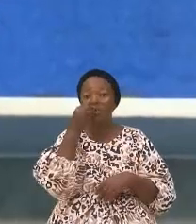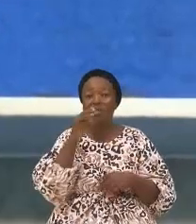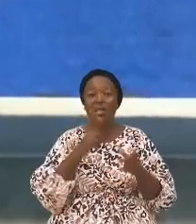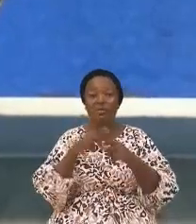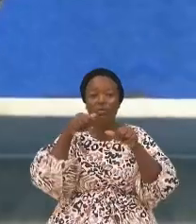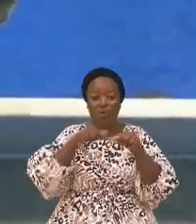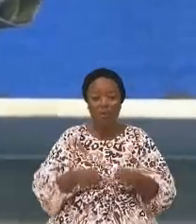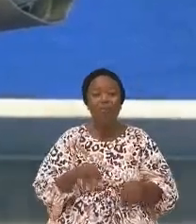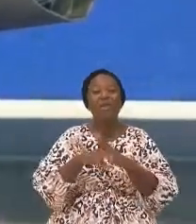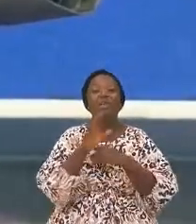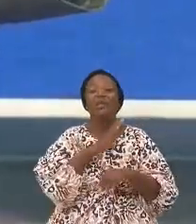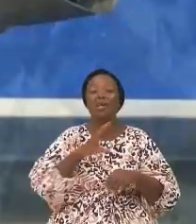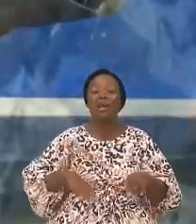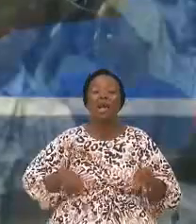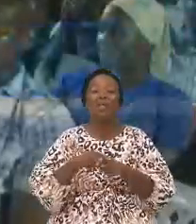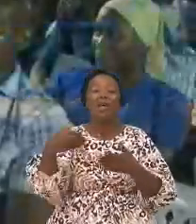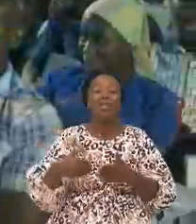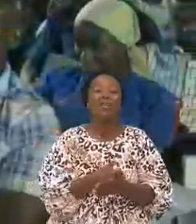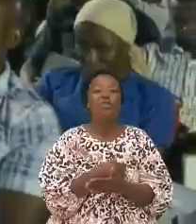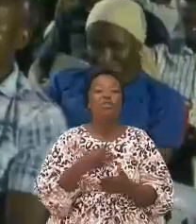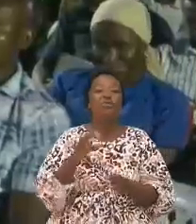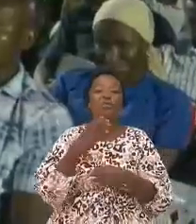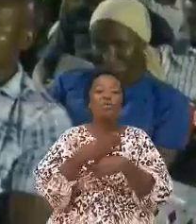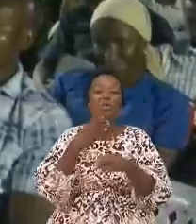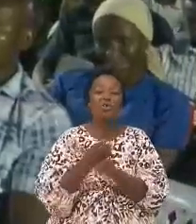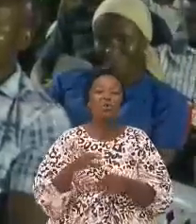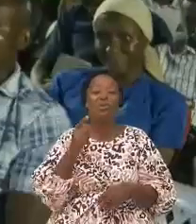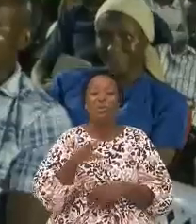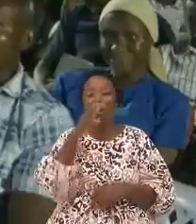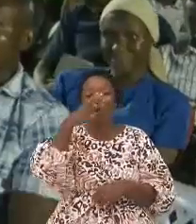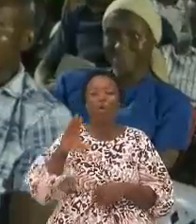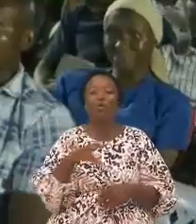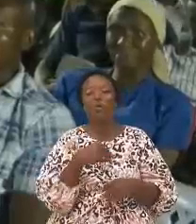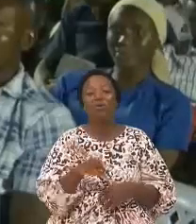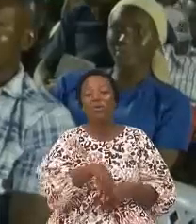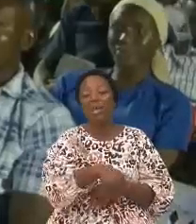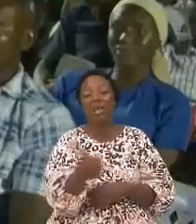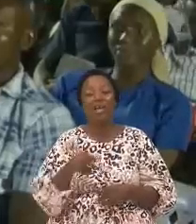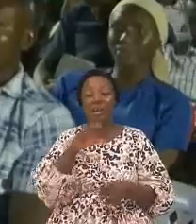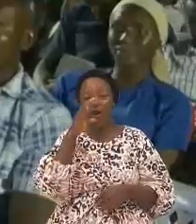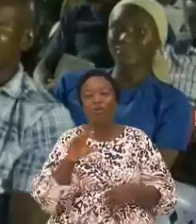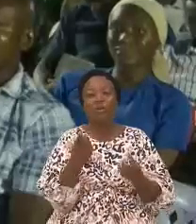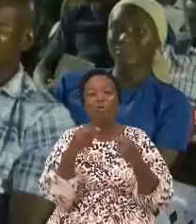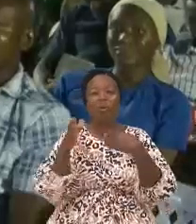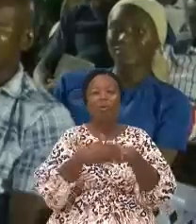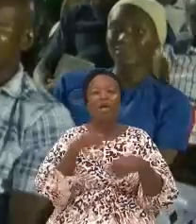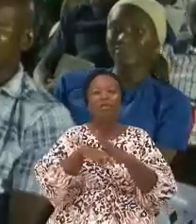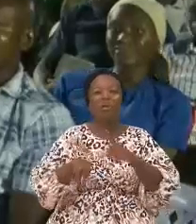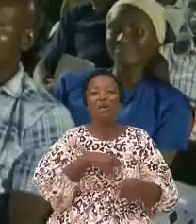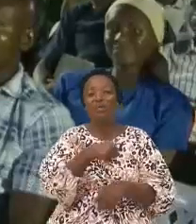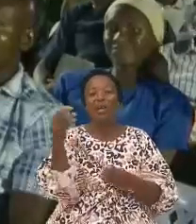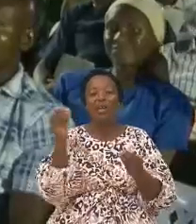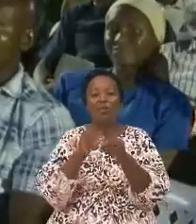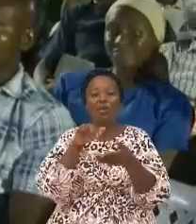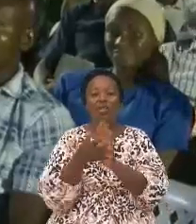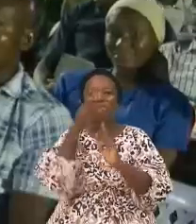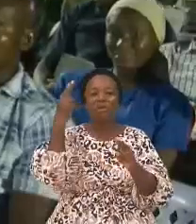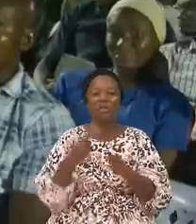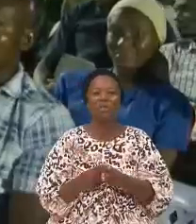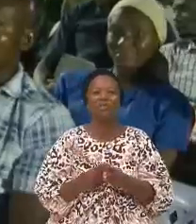fruit, you remain in Christ as a new creature, there is no curse of any